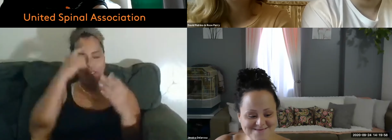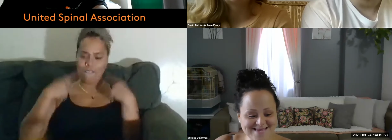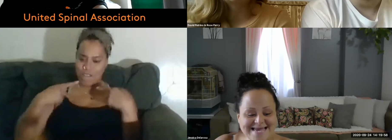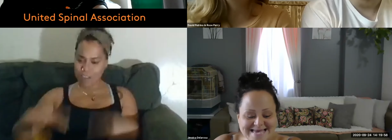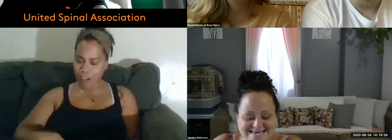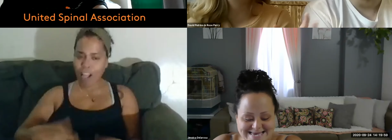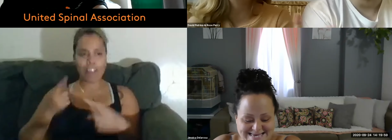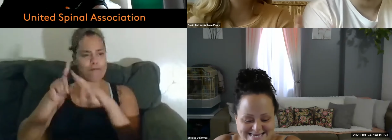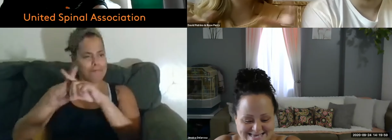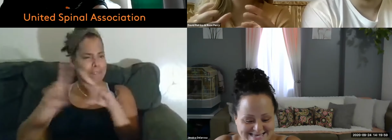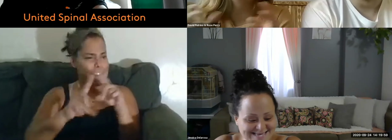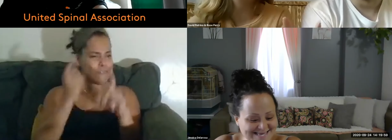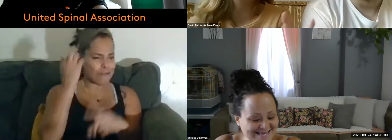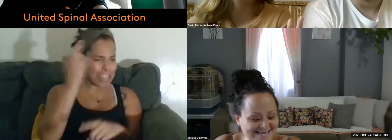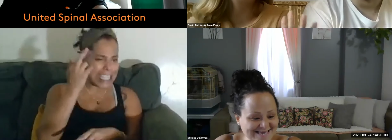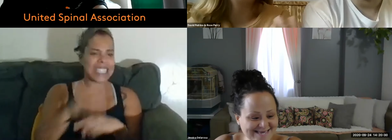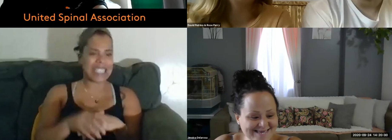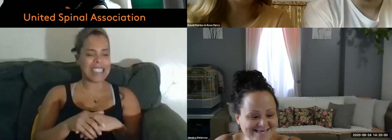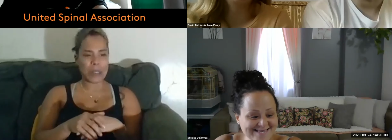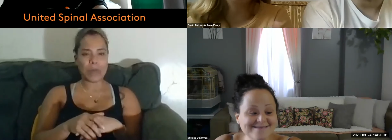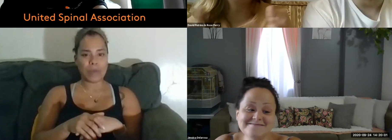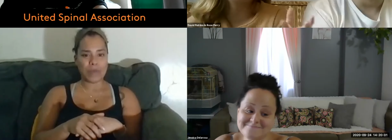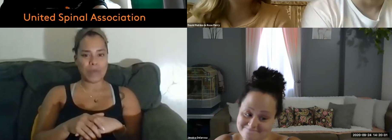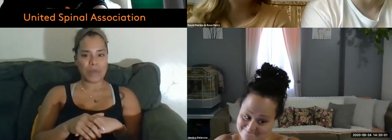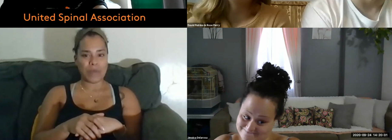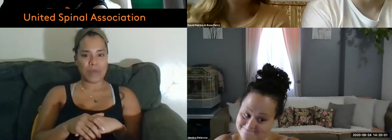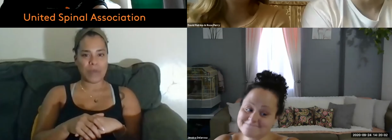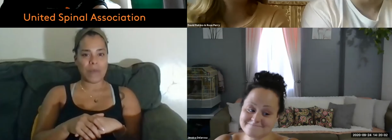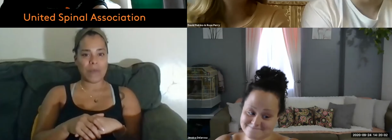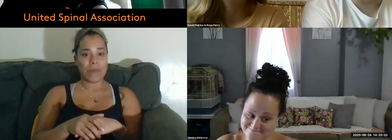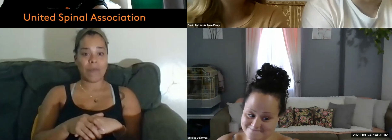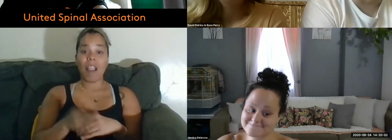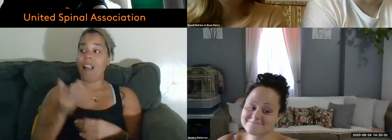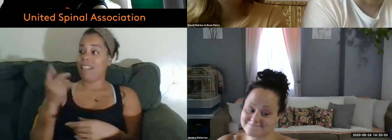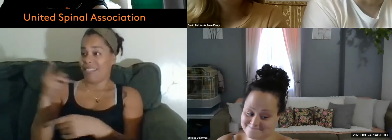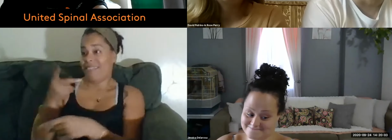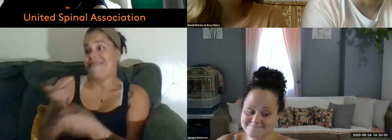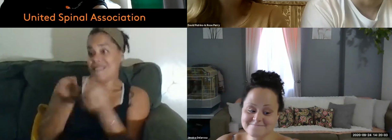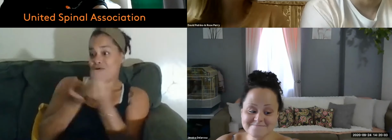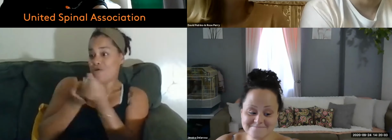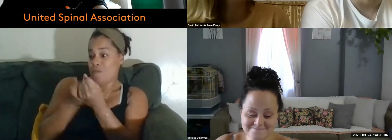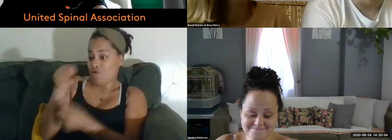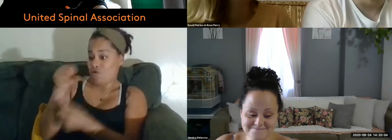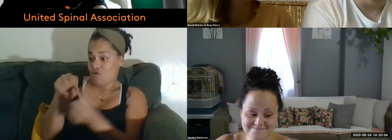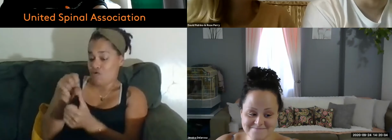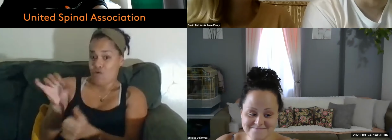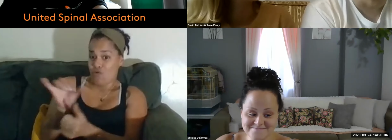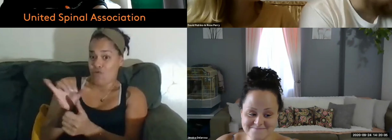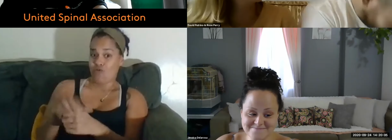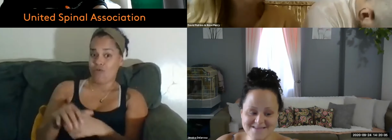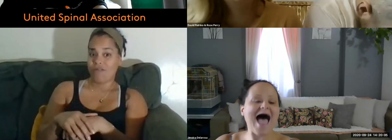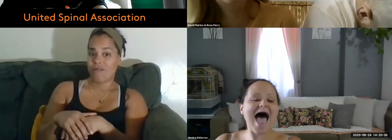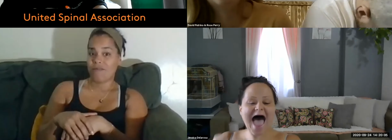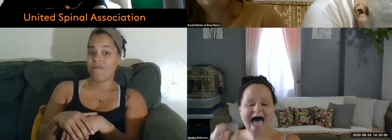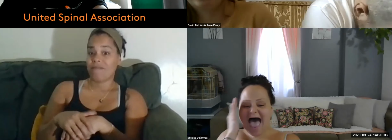dogs. She And can the have dogs as are good for each other too. They socially support Oh, one God. another. I This is- also am looking for another